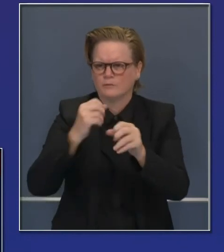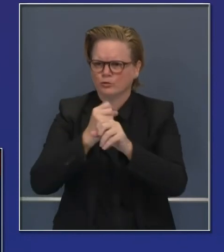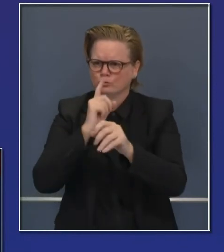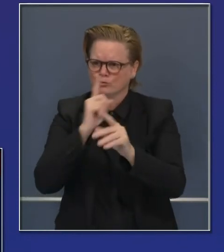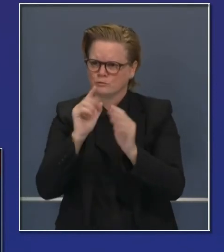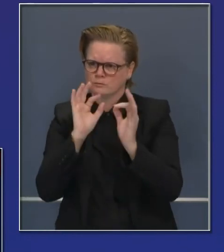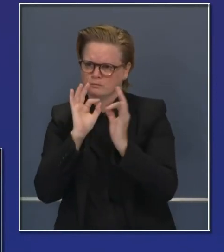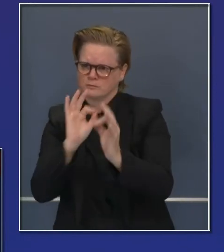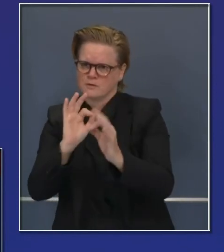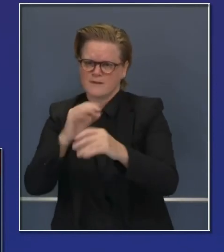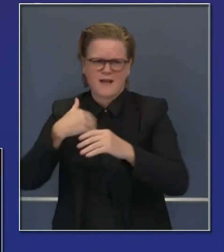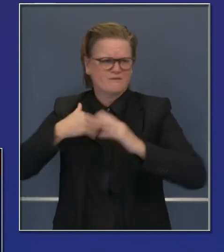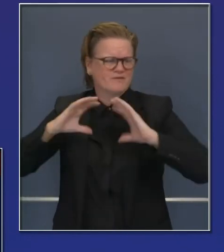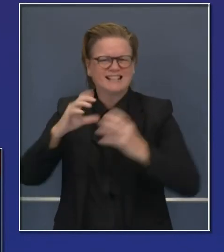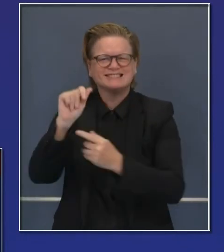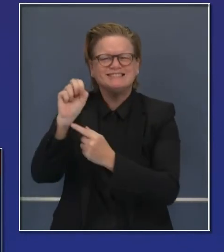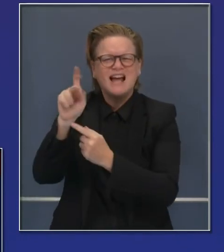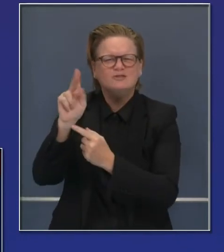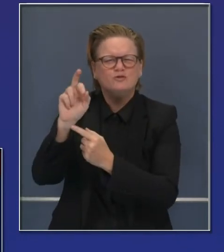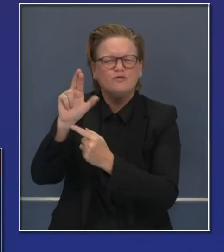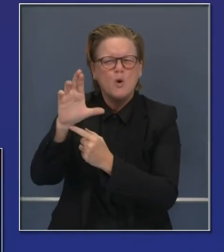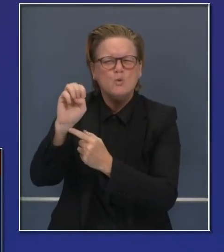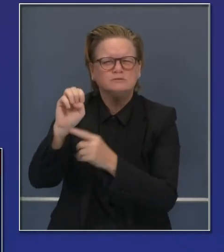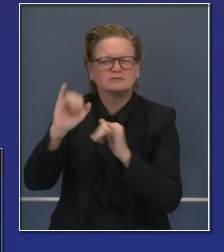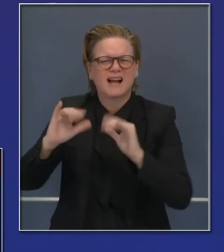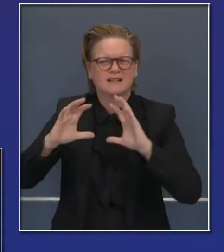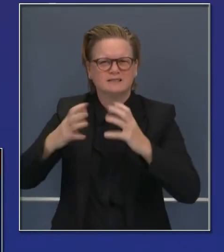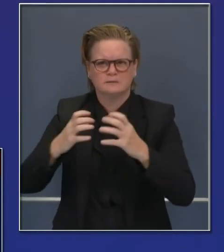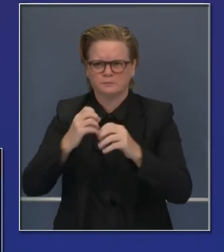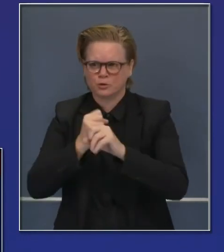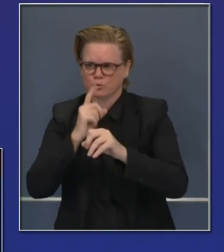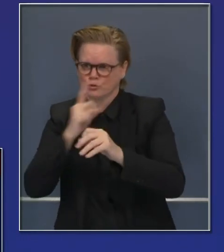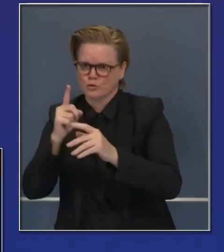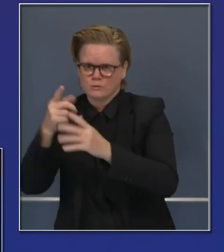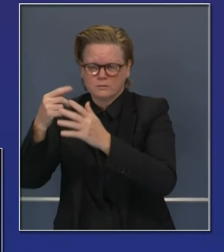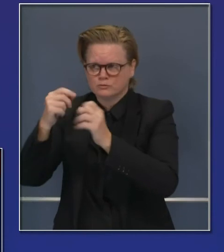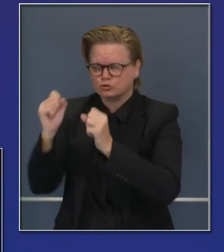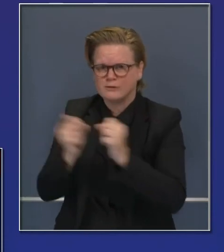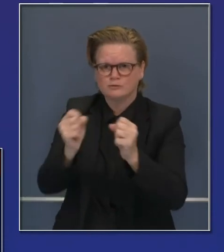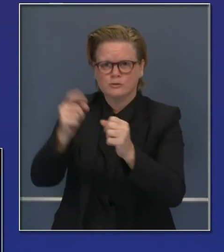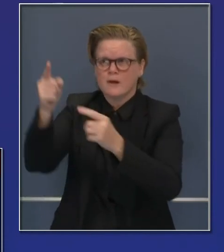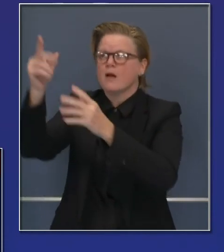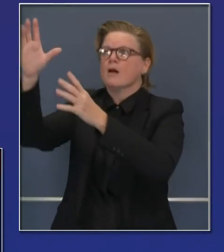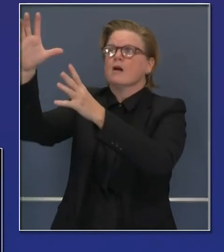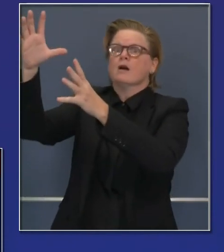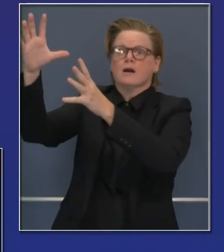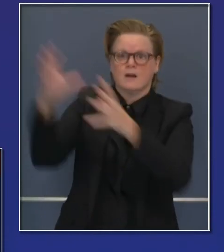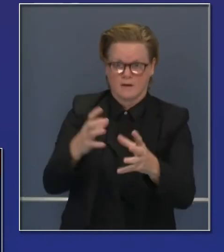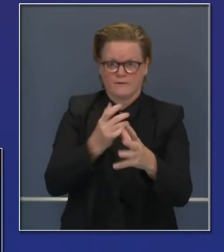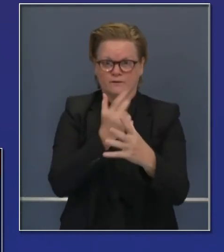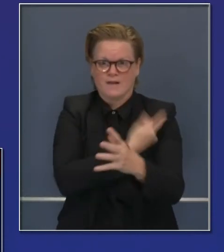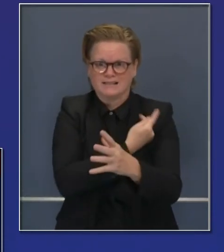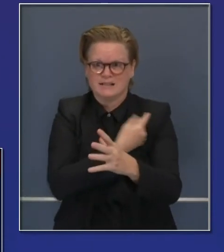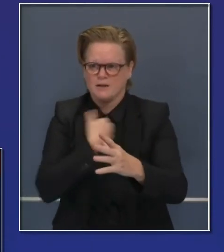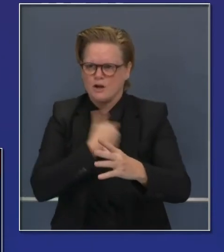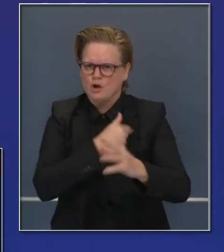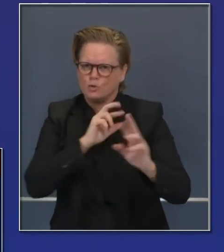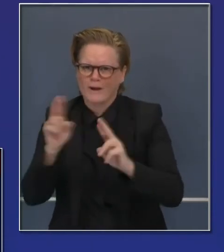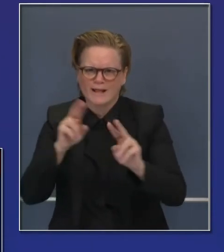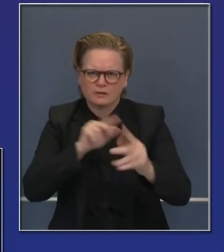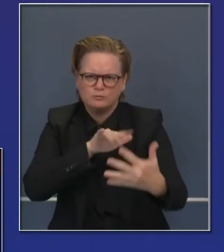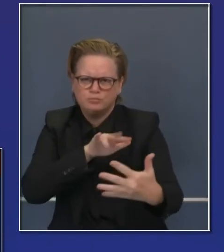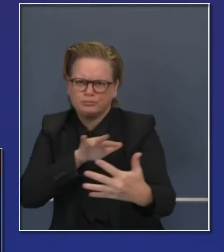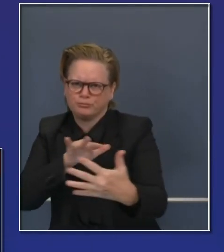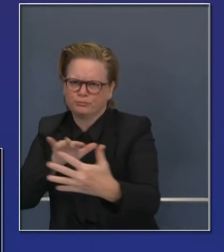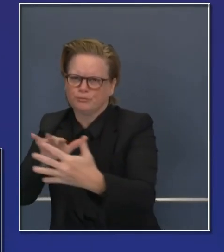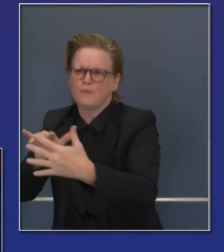strategy for vaccines. Help is on the way. Vaccines are about to arrive here in the state of California